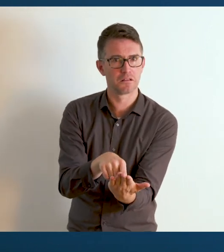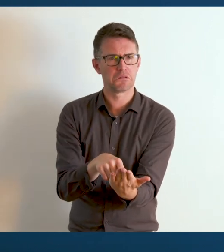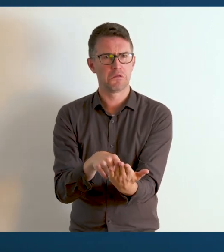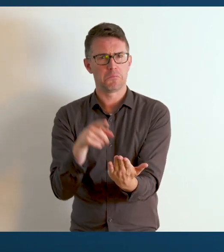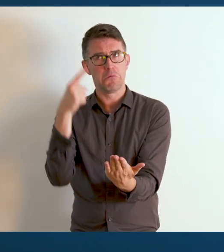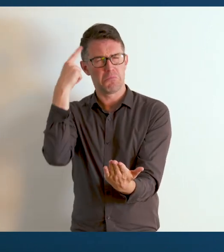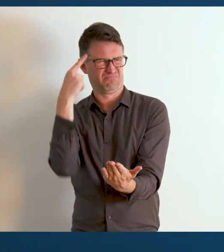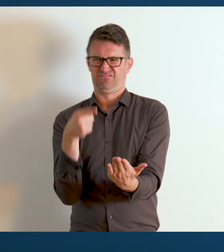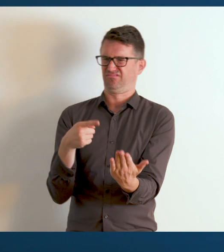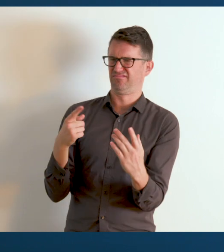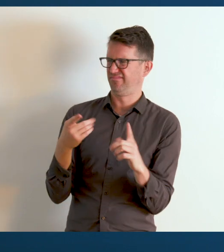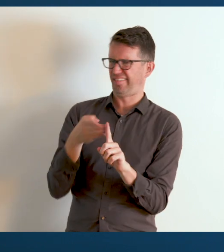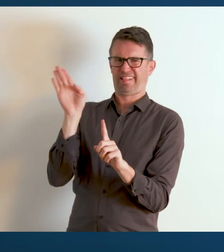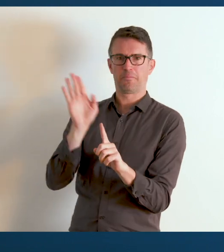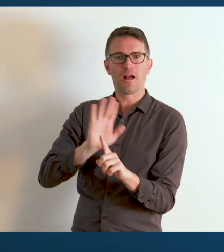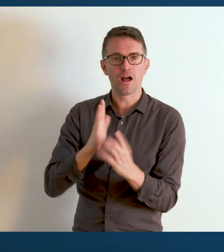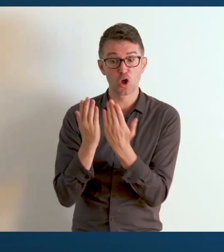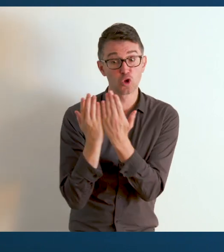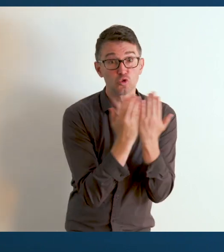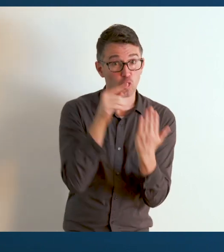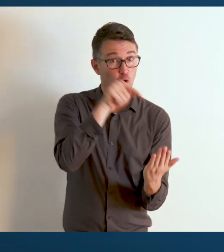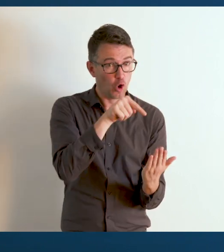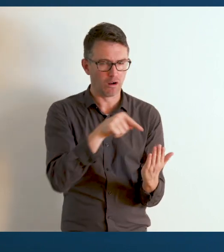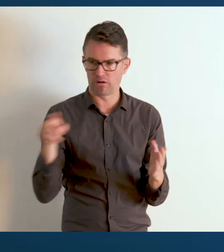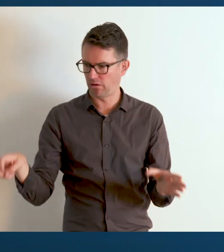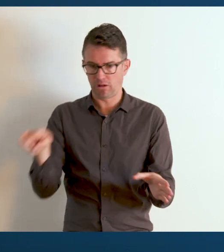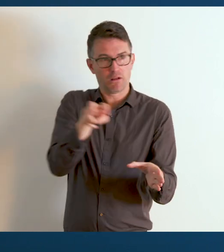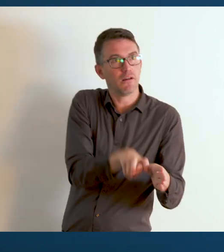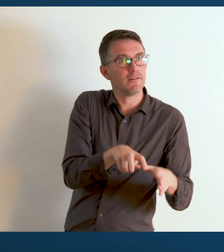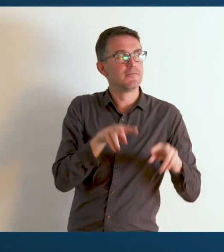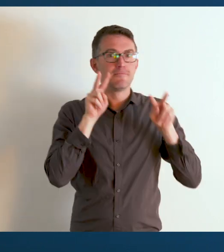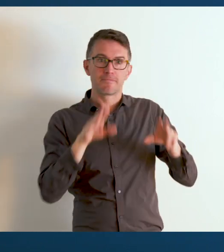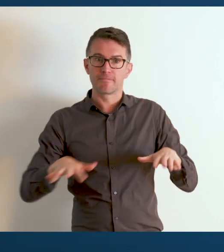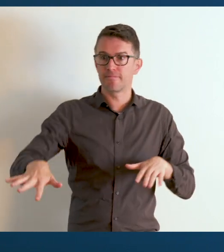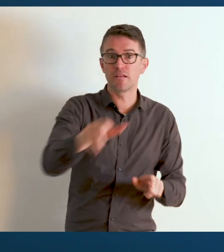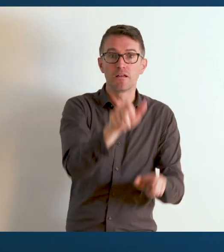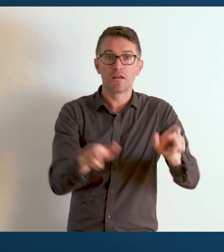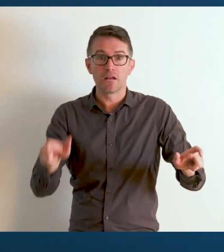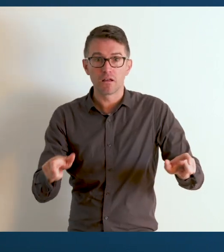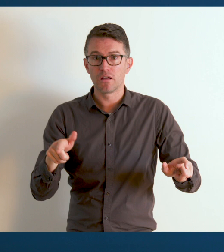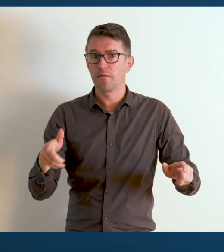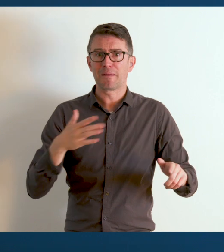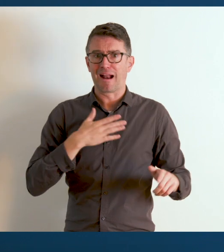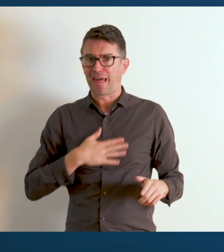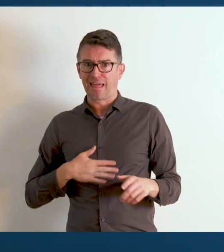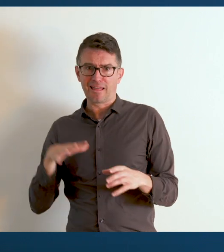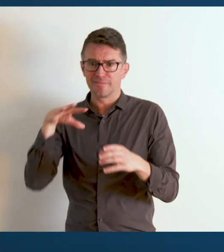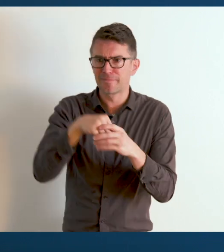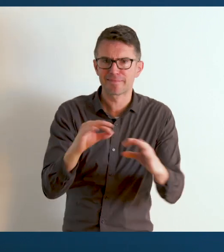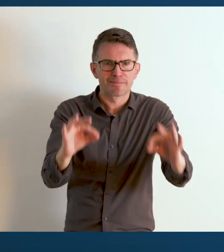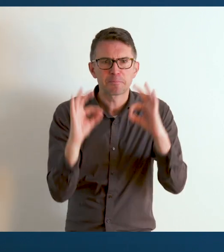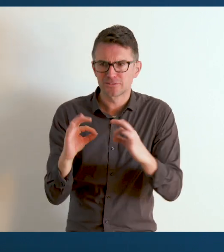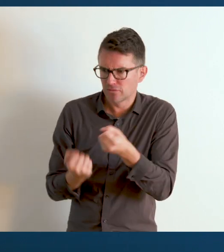odd, but until a child is sitting in a classroom and is required to listen and read, and they're in